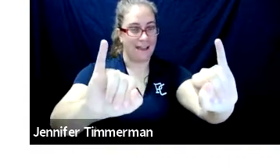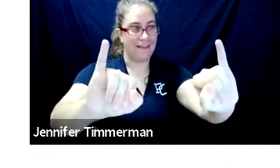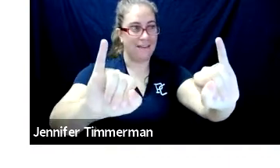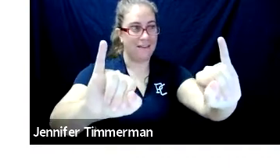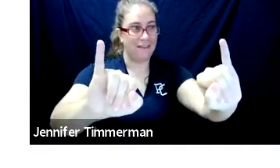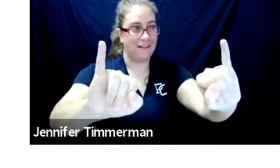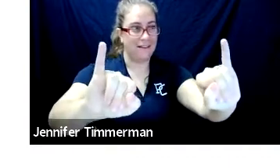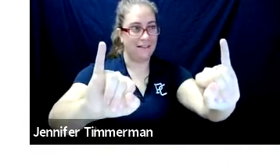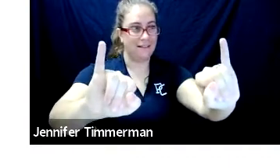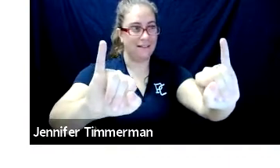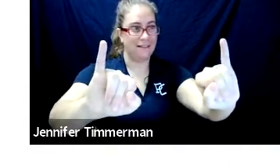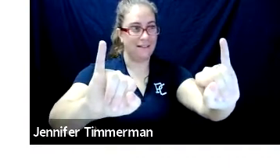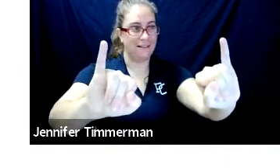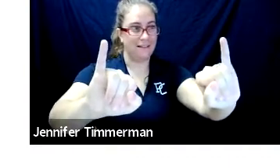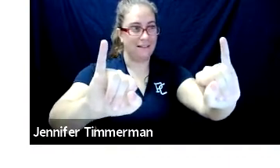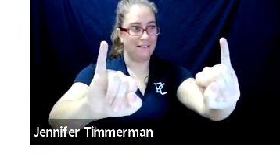I,